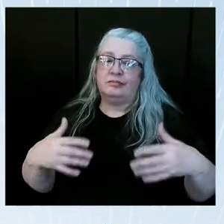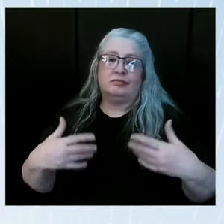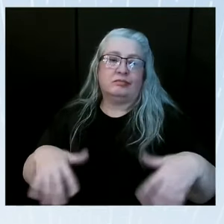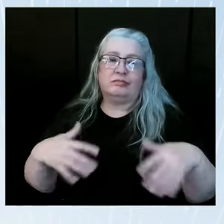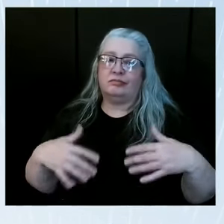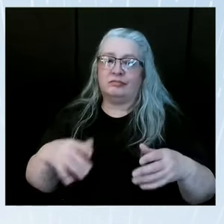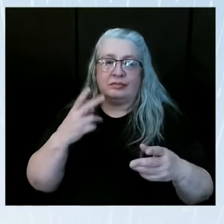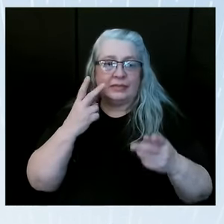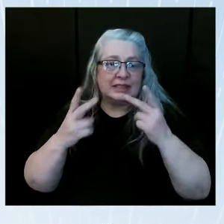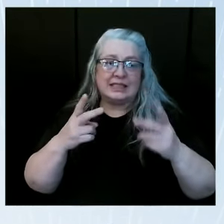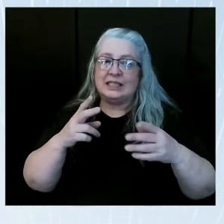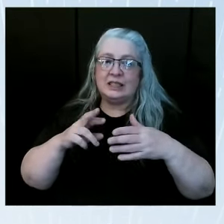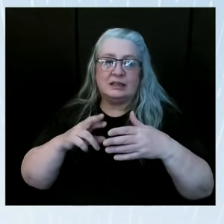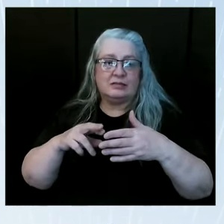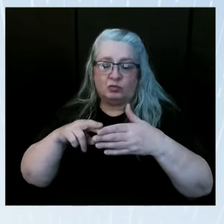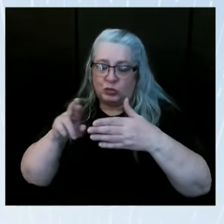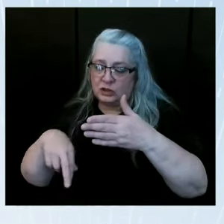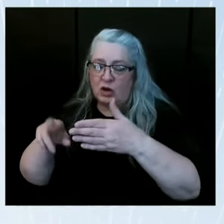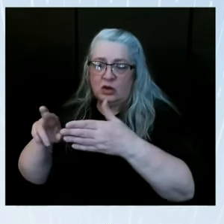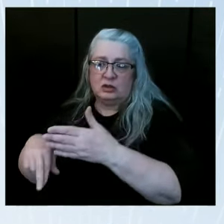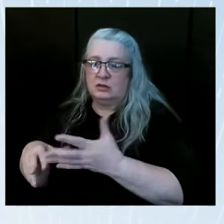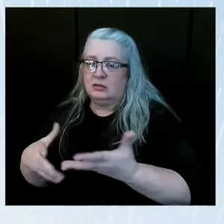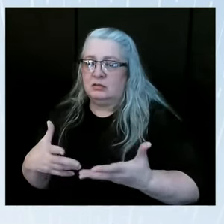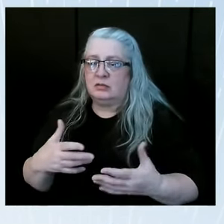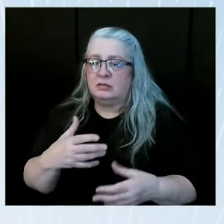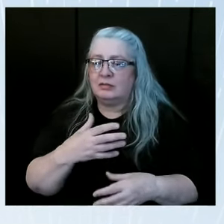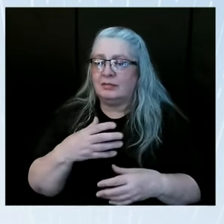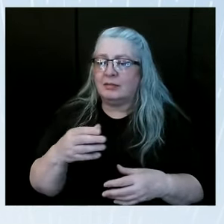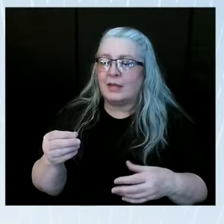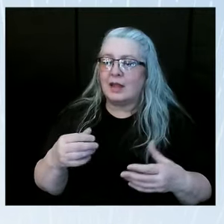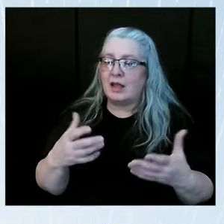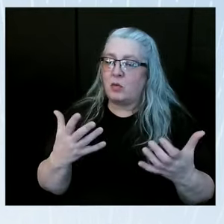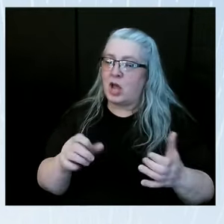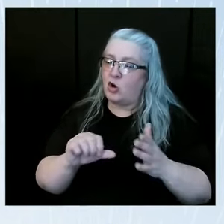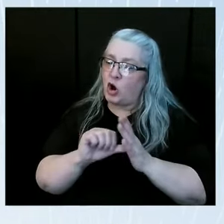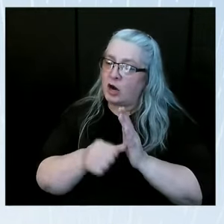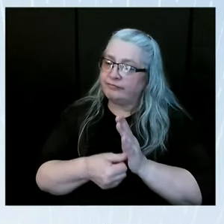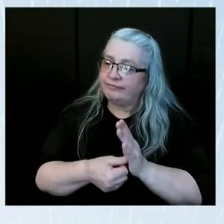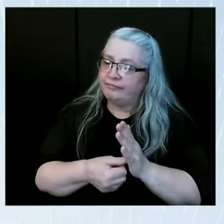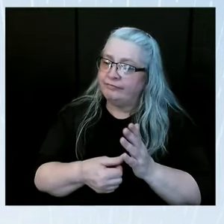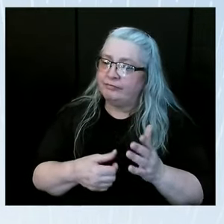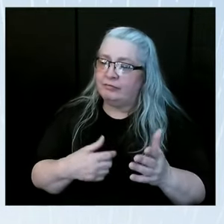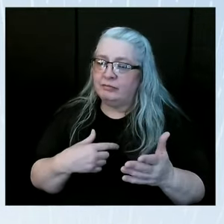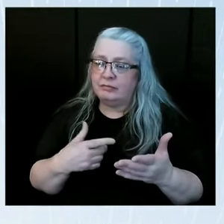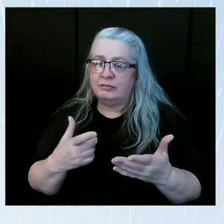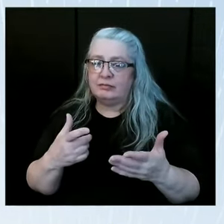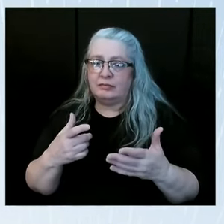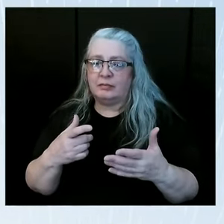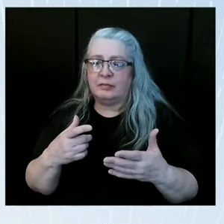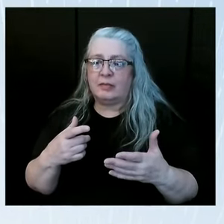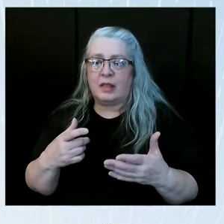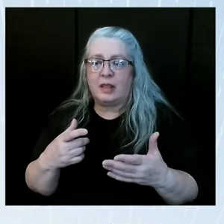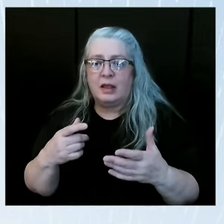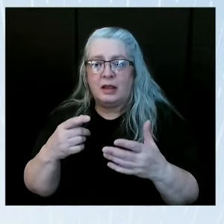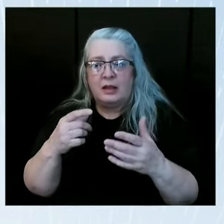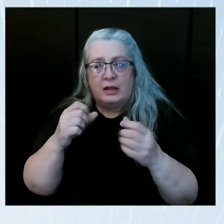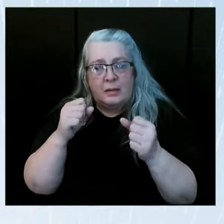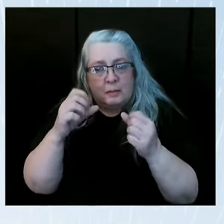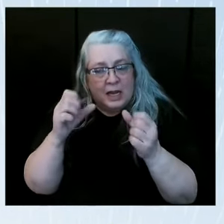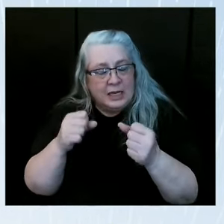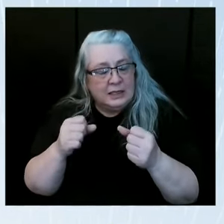one new aspect of this strategy, which is a heightened emphasis on work with